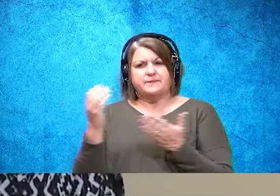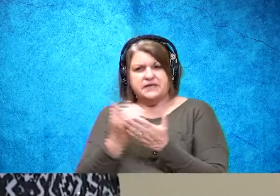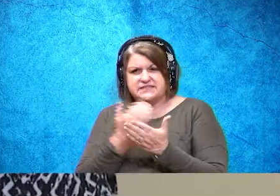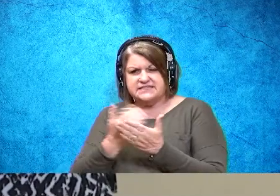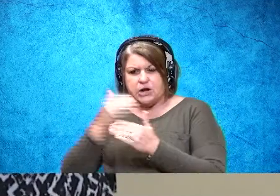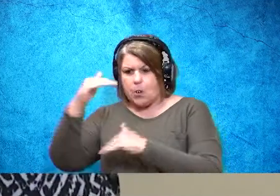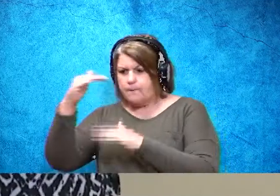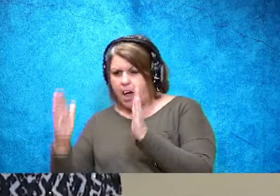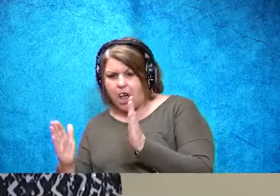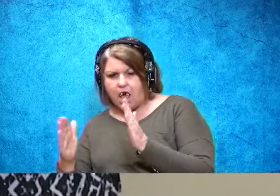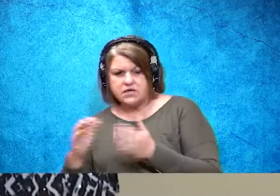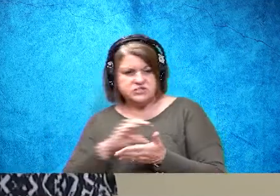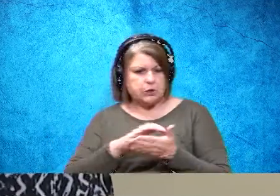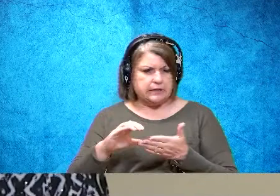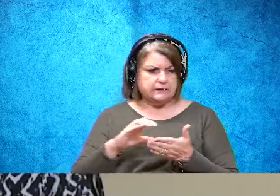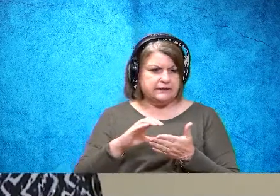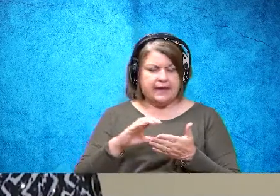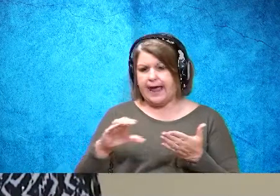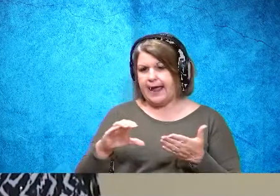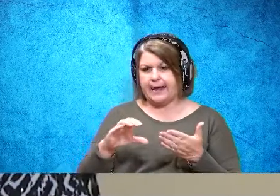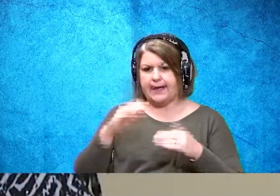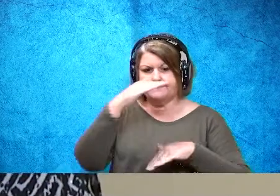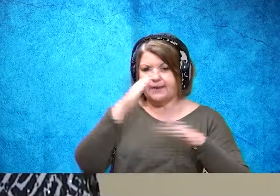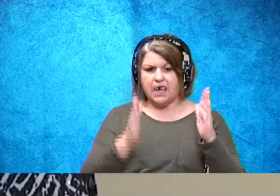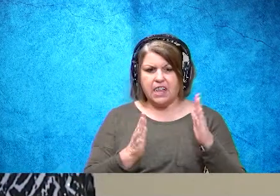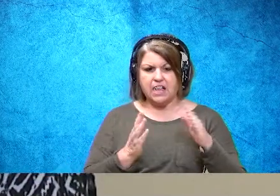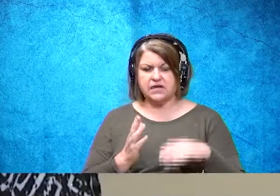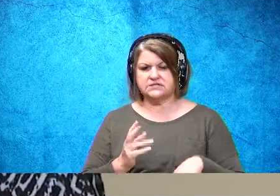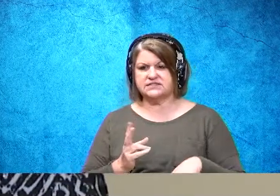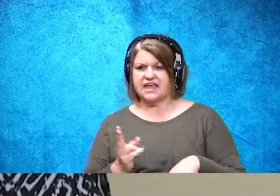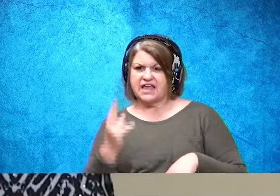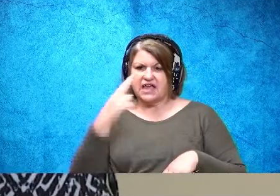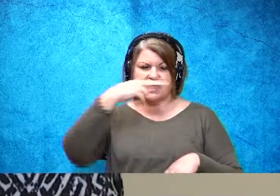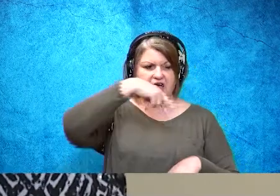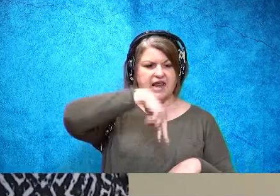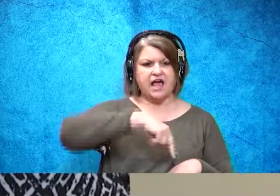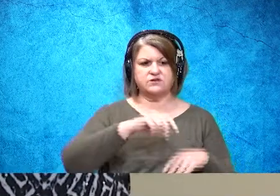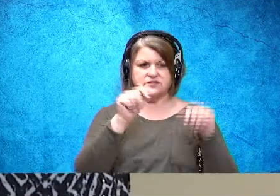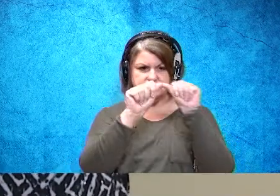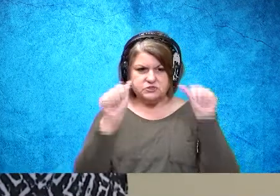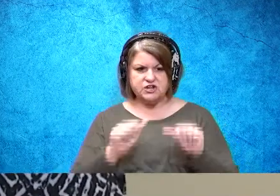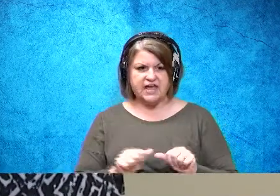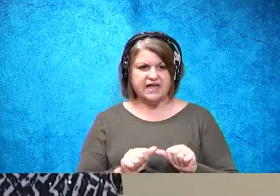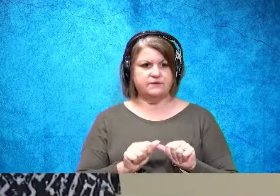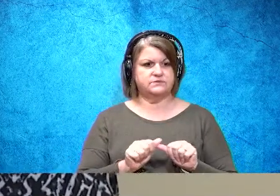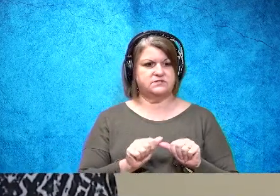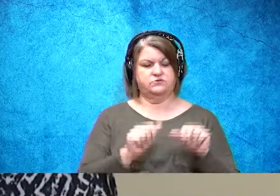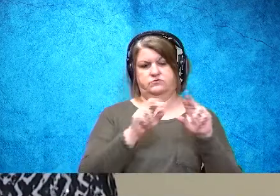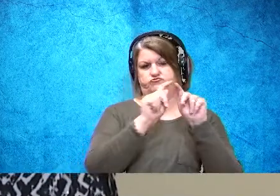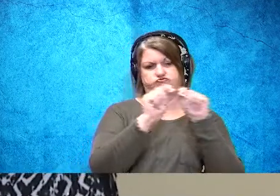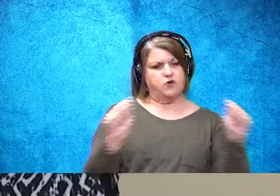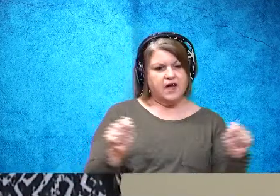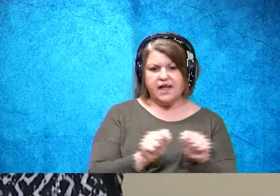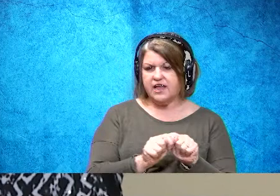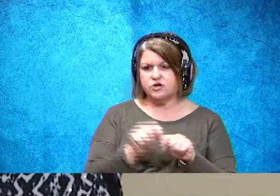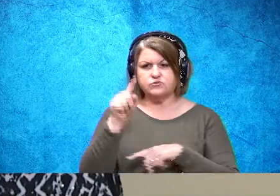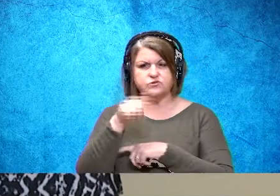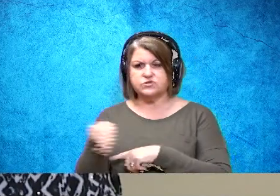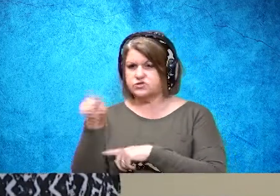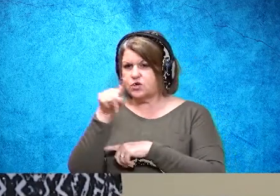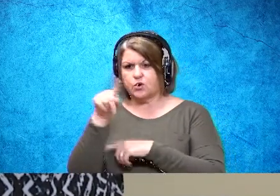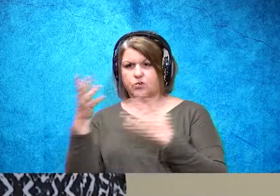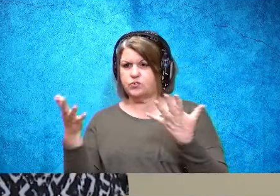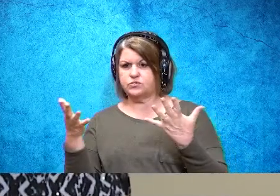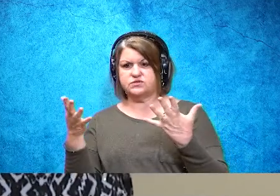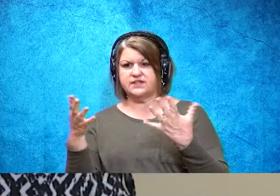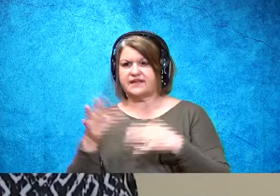or a cake box and cut out some triangles, cut out some squares, cut out some circles, and maybe find